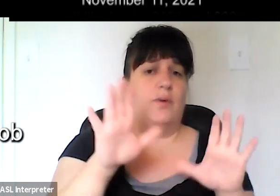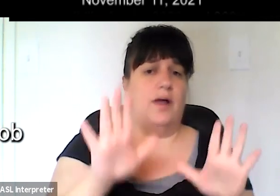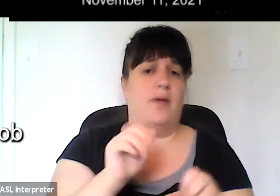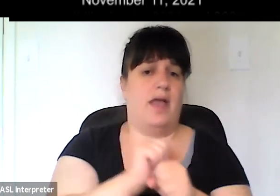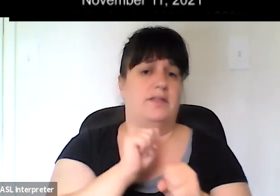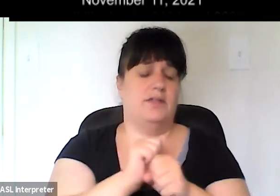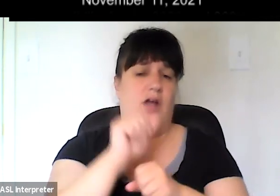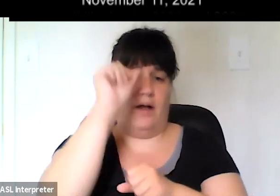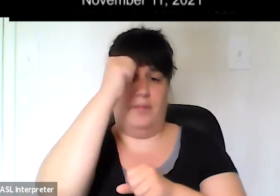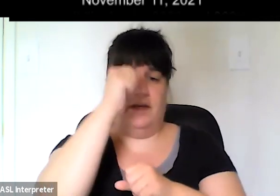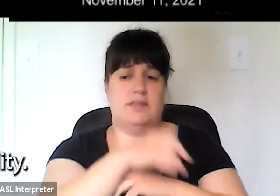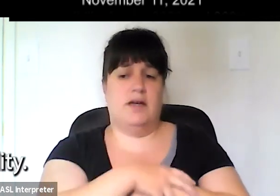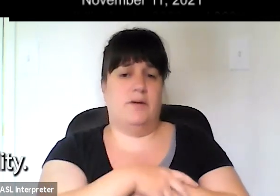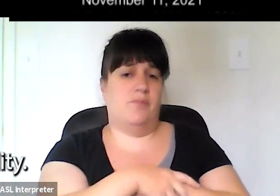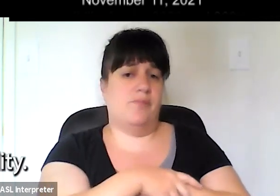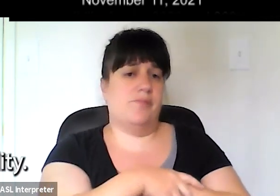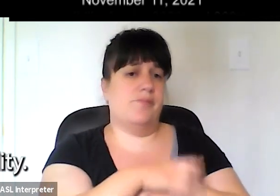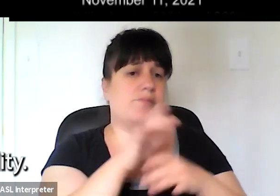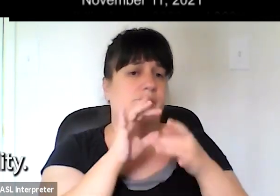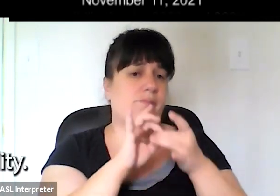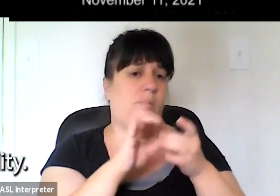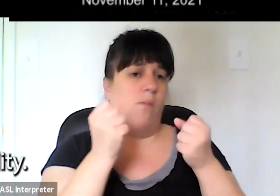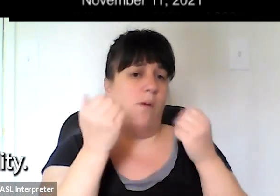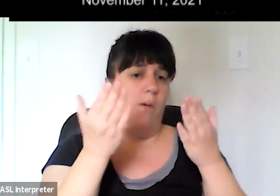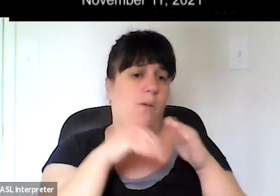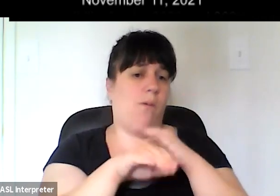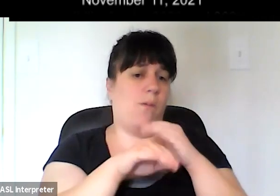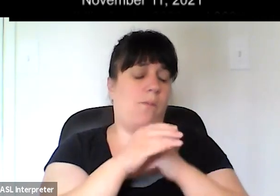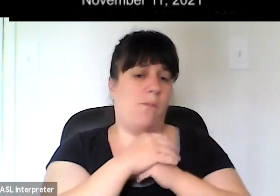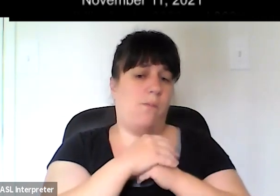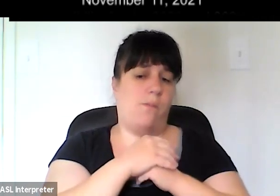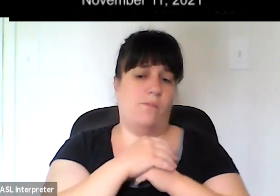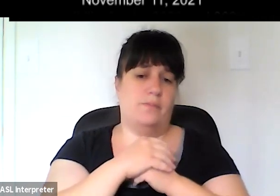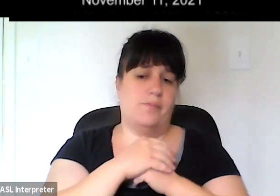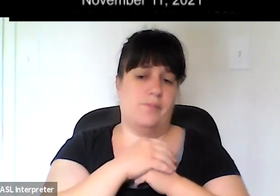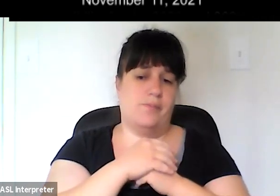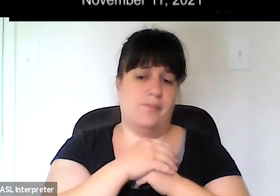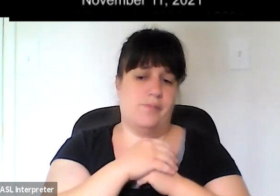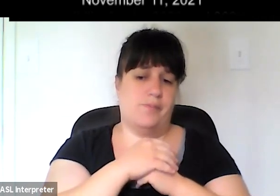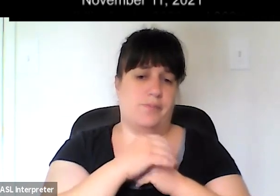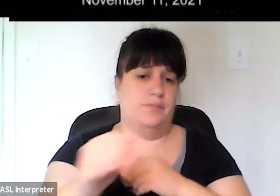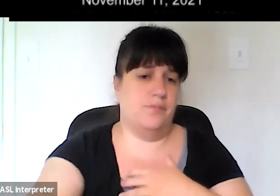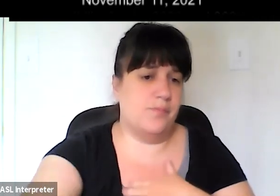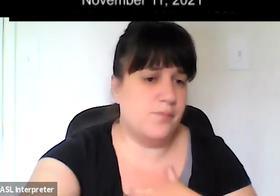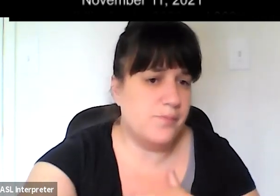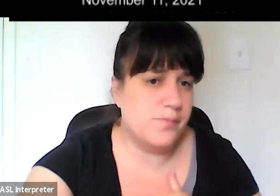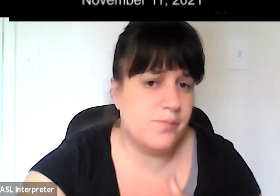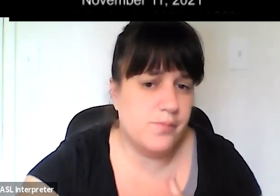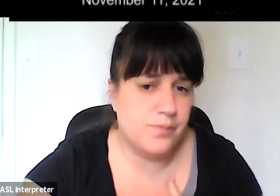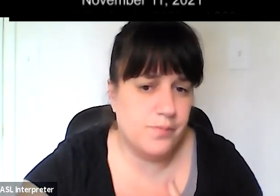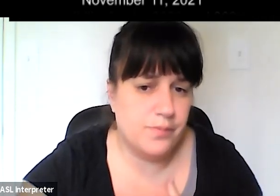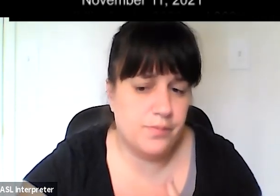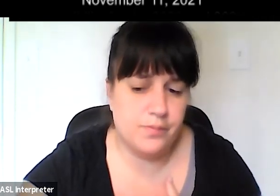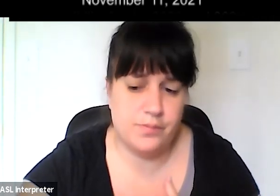job in India with regards to providing accessibility. So Karthik Swani, he's the co-founder of